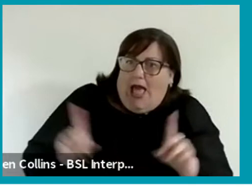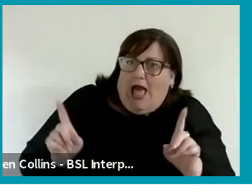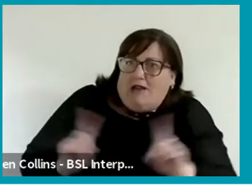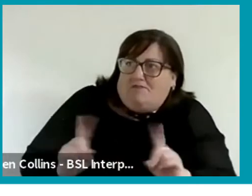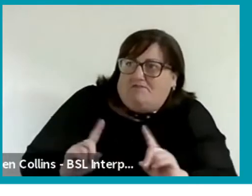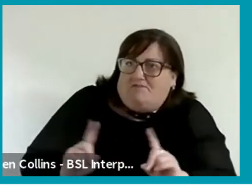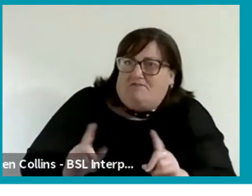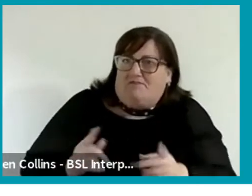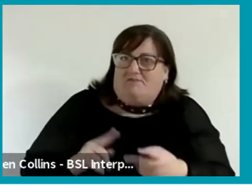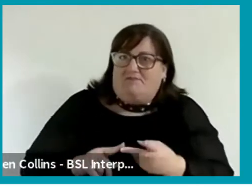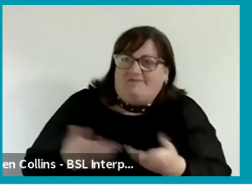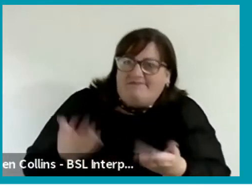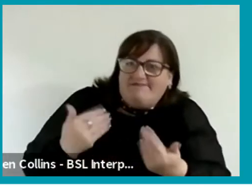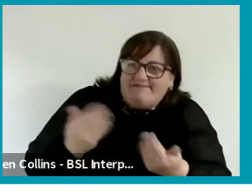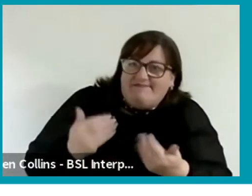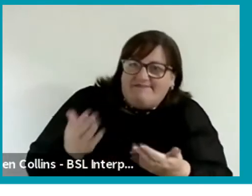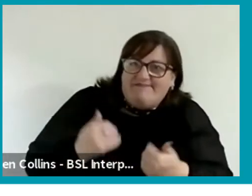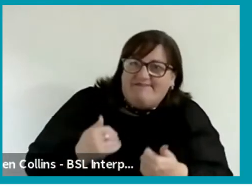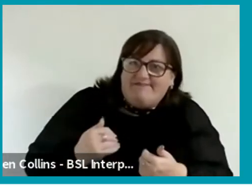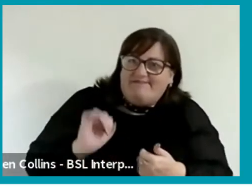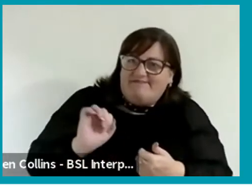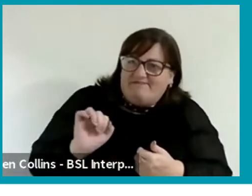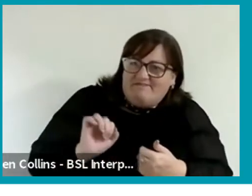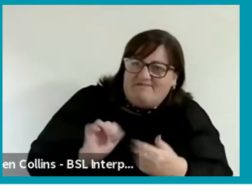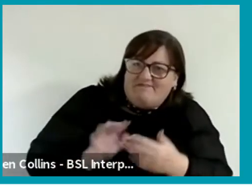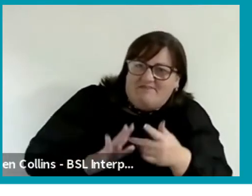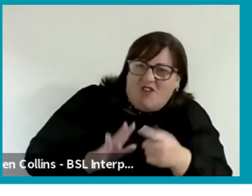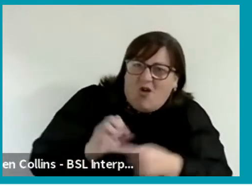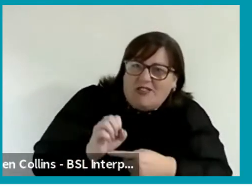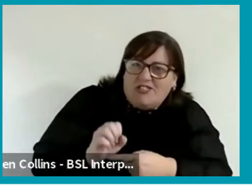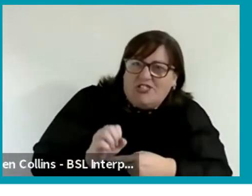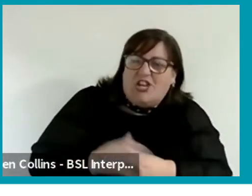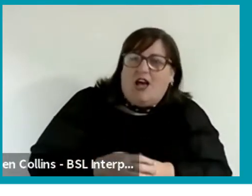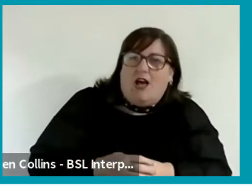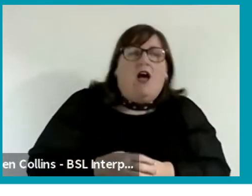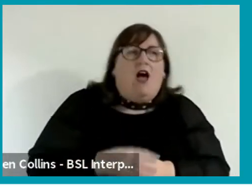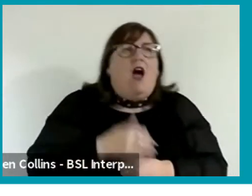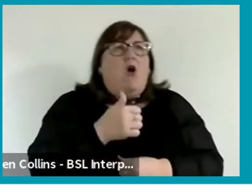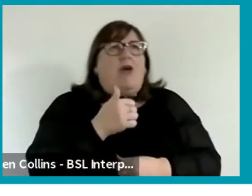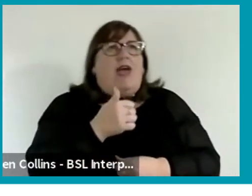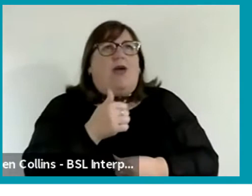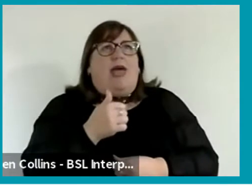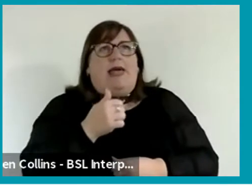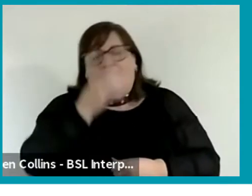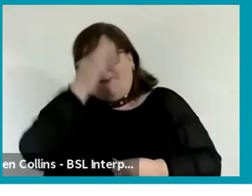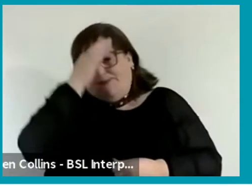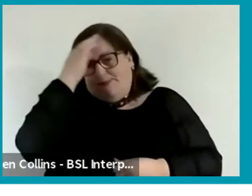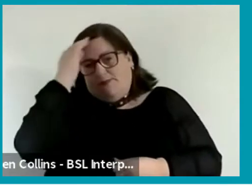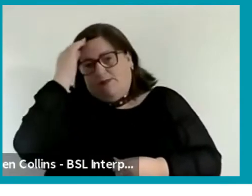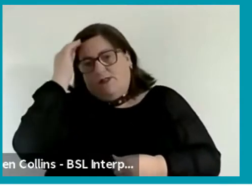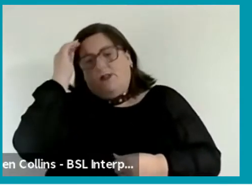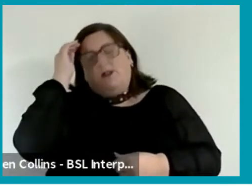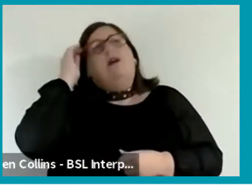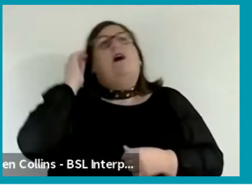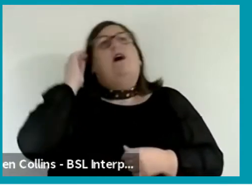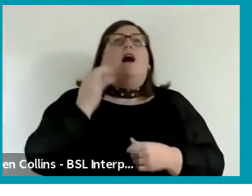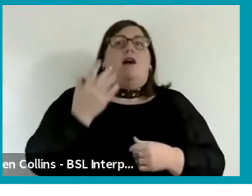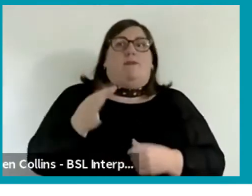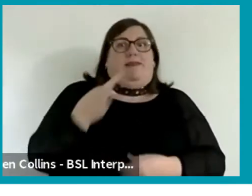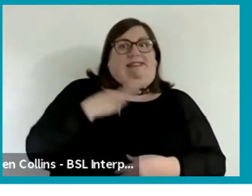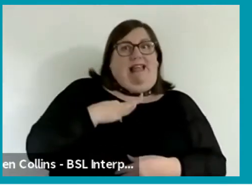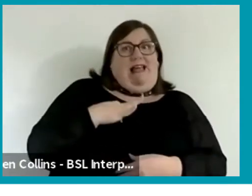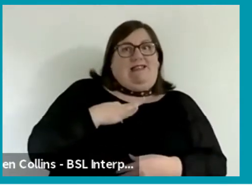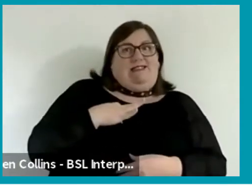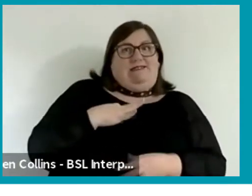give us the inside scoop. Tell us a little bit about your culture Okay. Well, I've been asked that